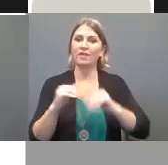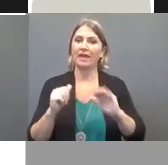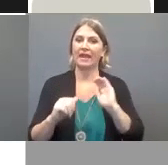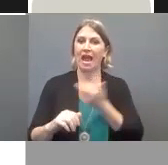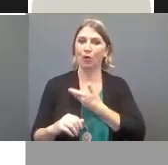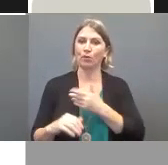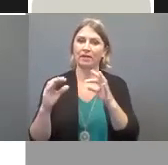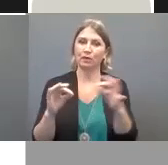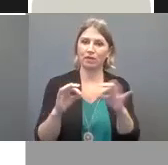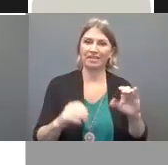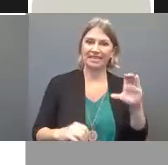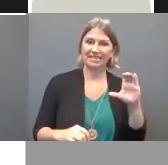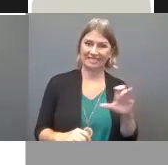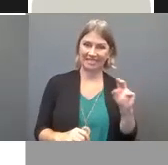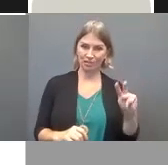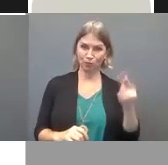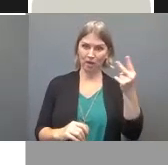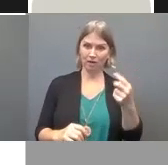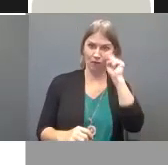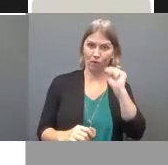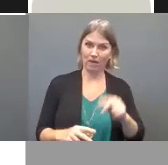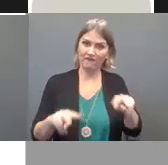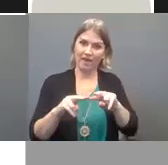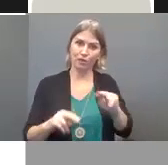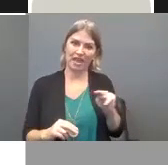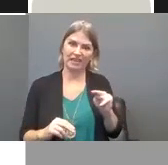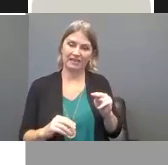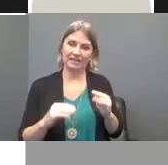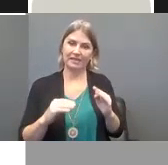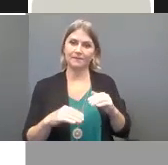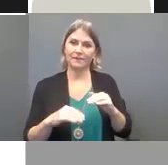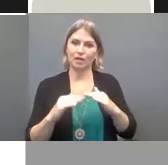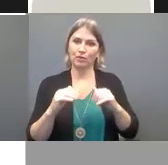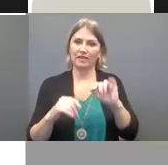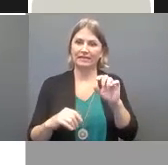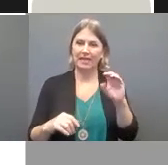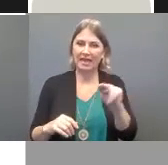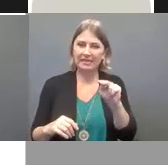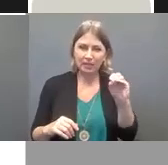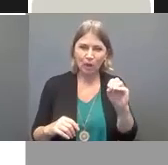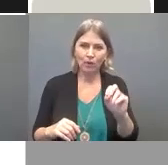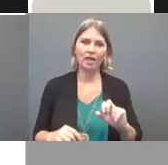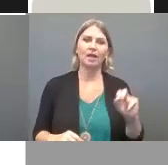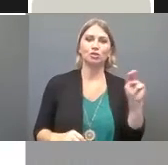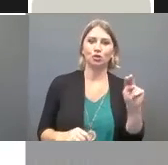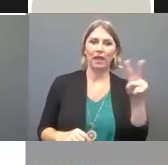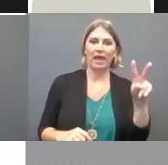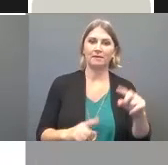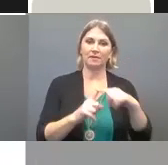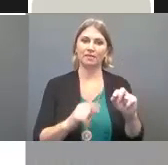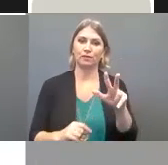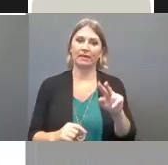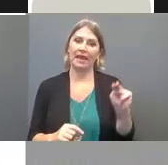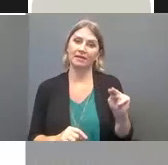squared, we have cn squared here for some value n greater than n0. And we know that n squared plus 3n plus log n